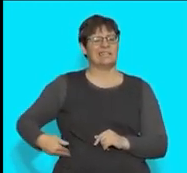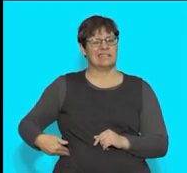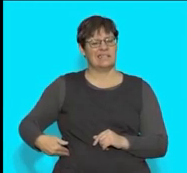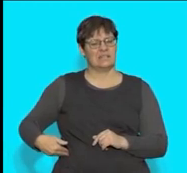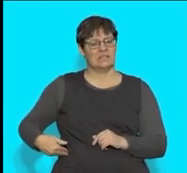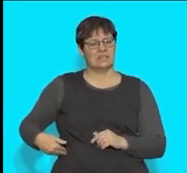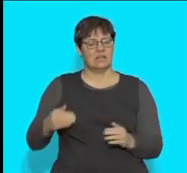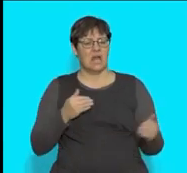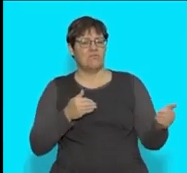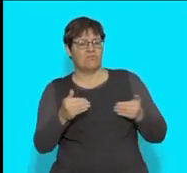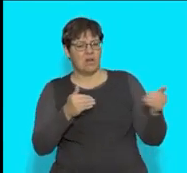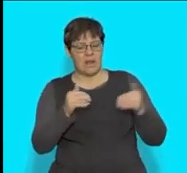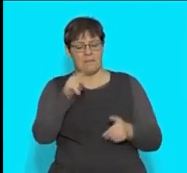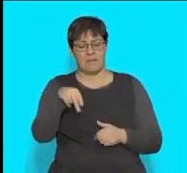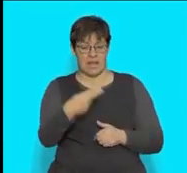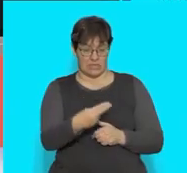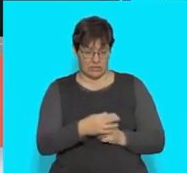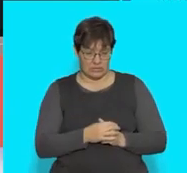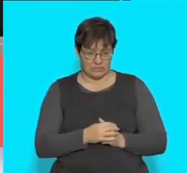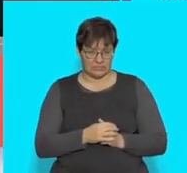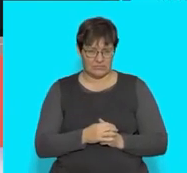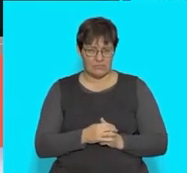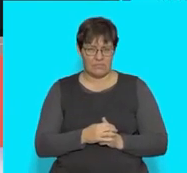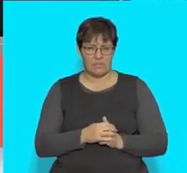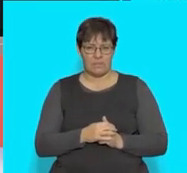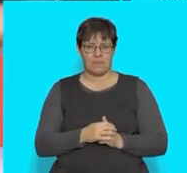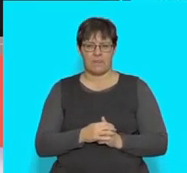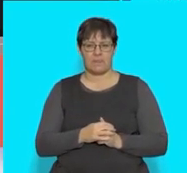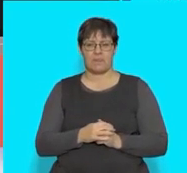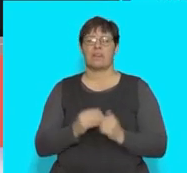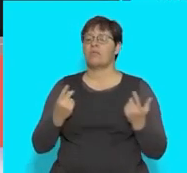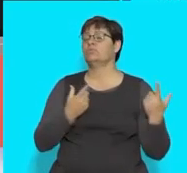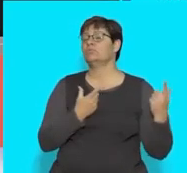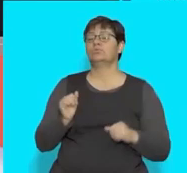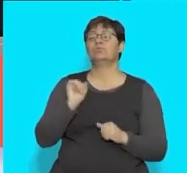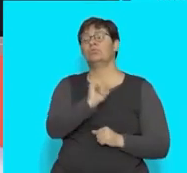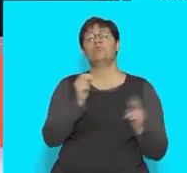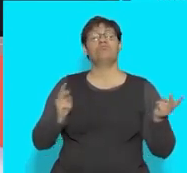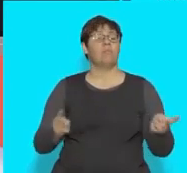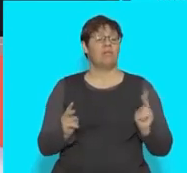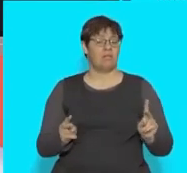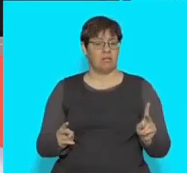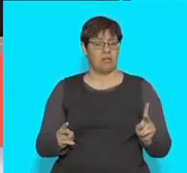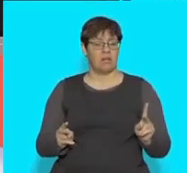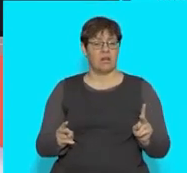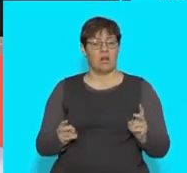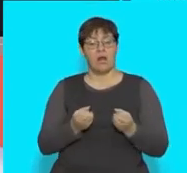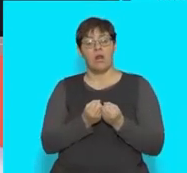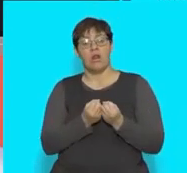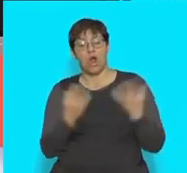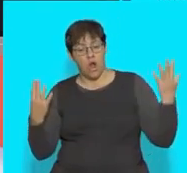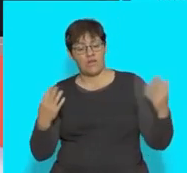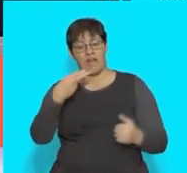kidneys regulate the pH. And we looked at how our body, in doing its normal things, releases a